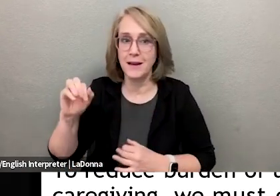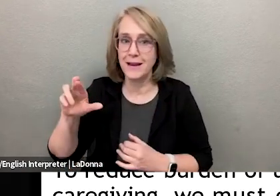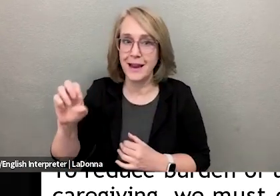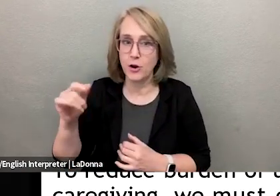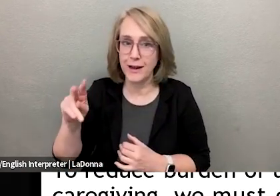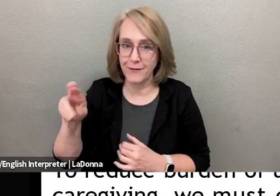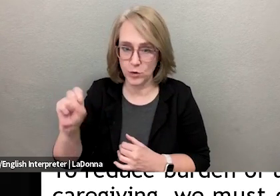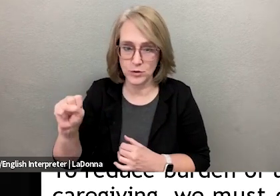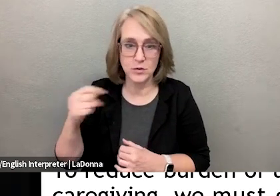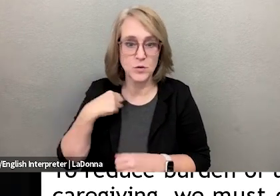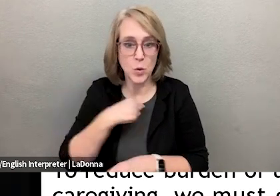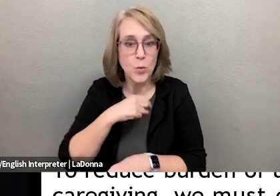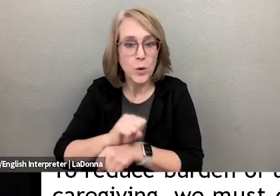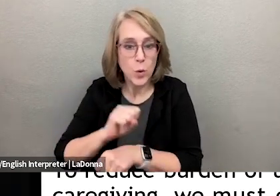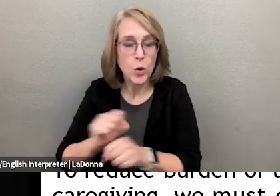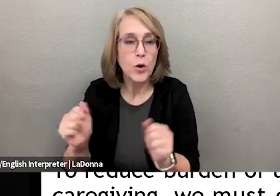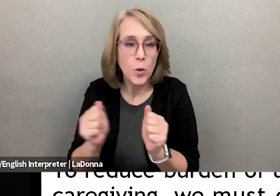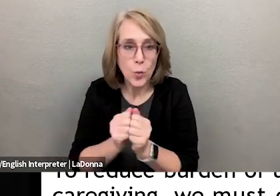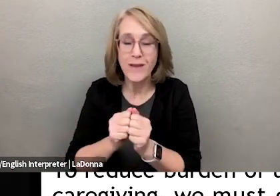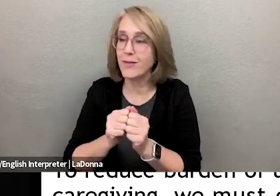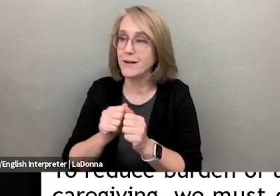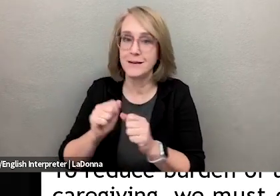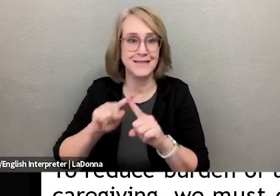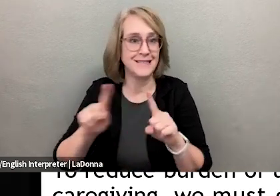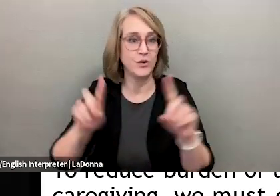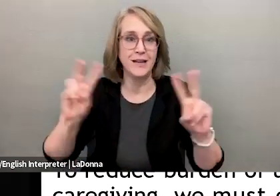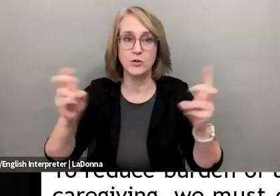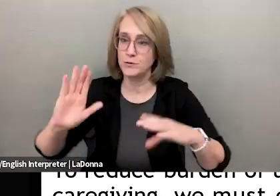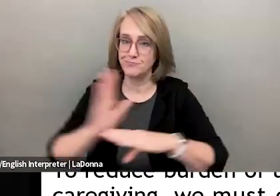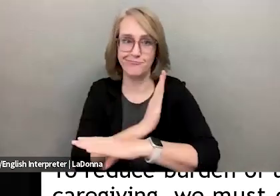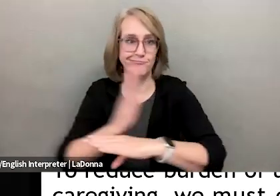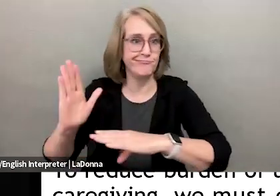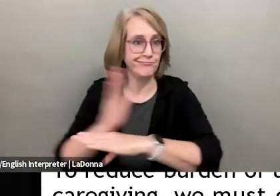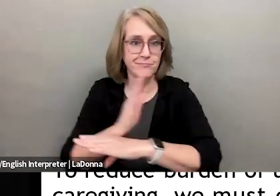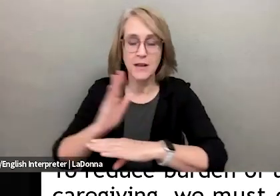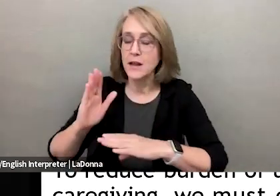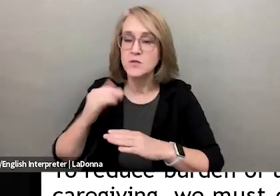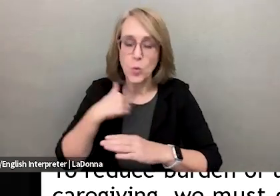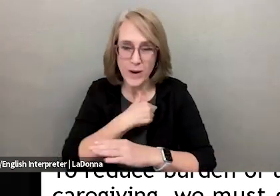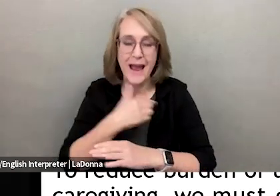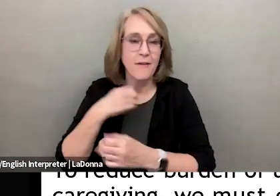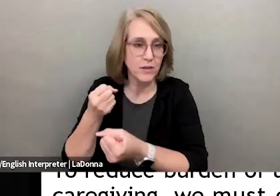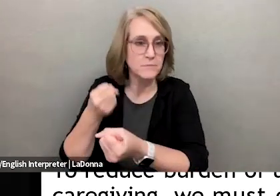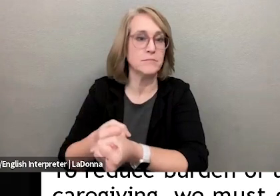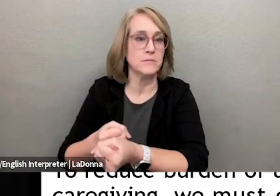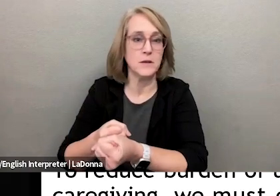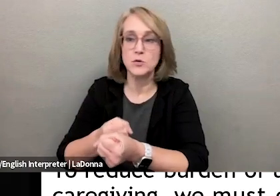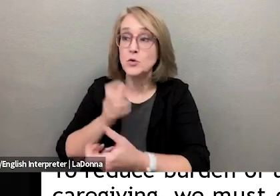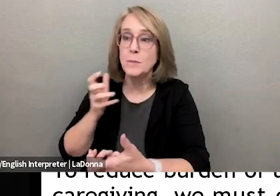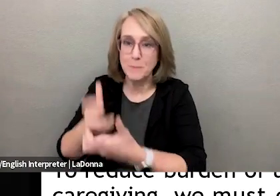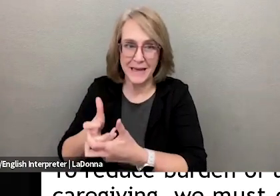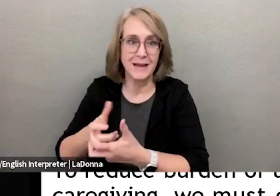coalition with, you know, issues across the care spectrum and to be reinforced so that we can have the infrastructure that meets the needs of the